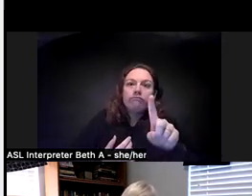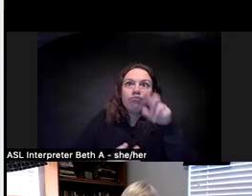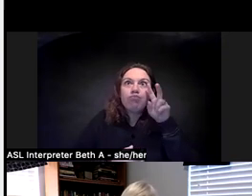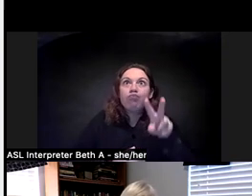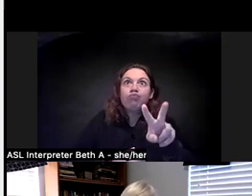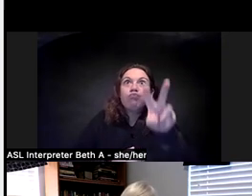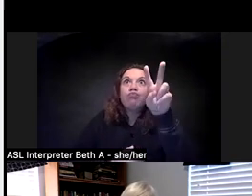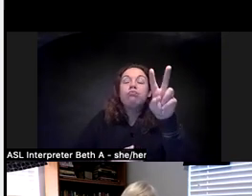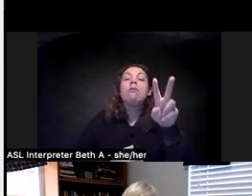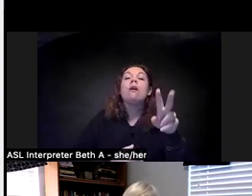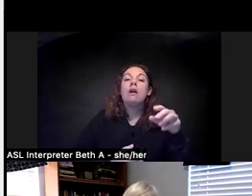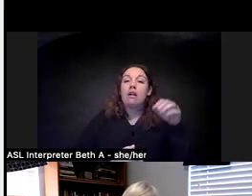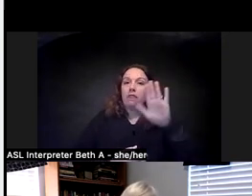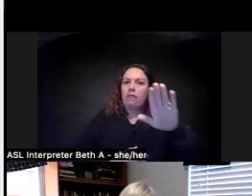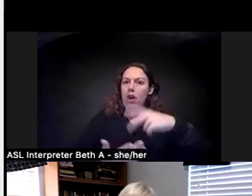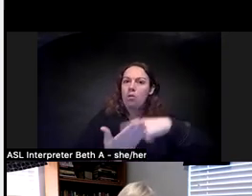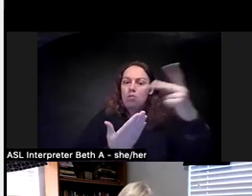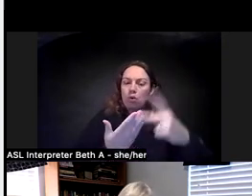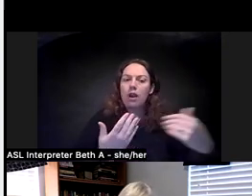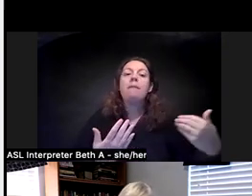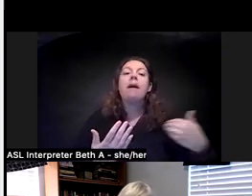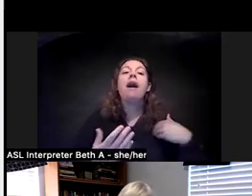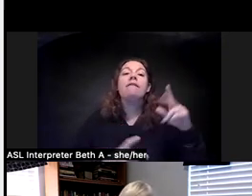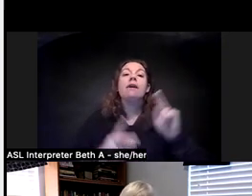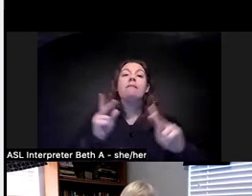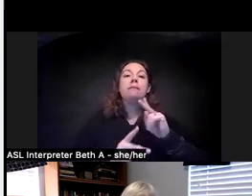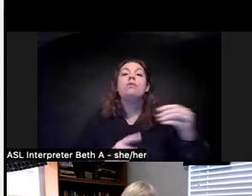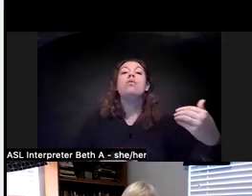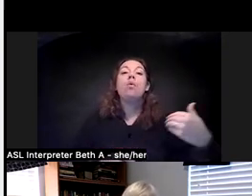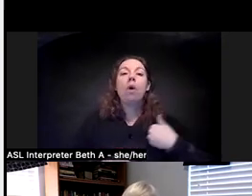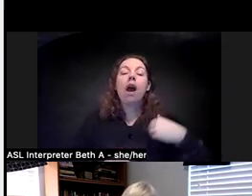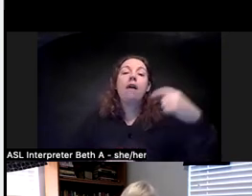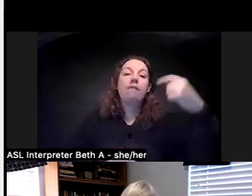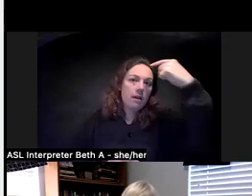brain-based disabilities that may affect their ability to filter stimuli